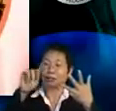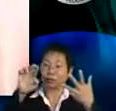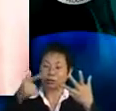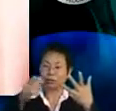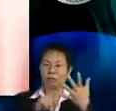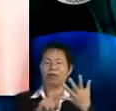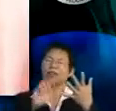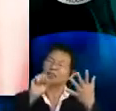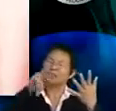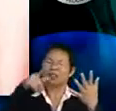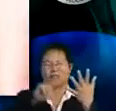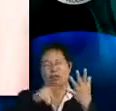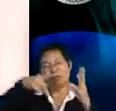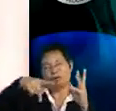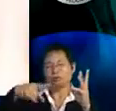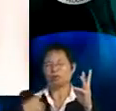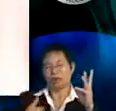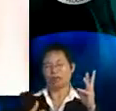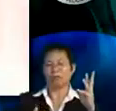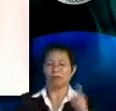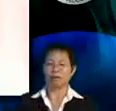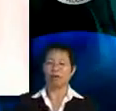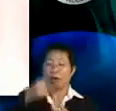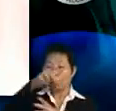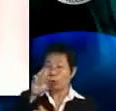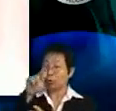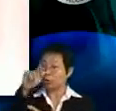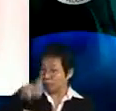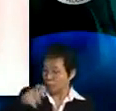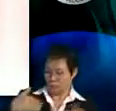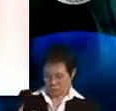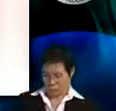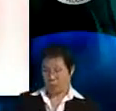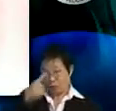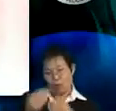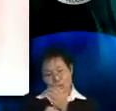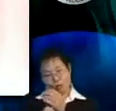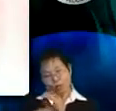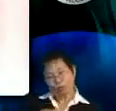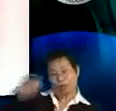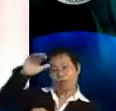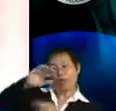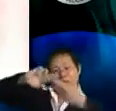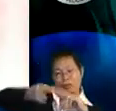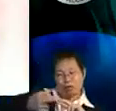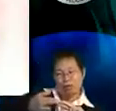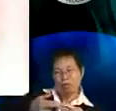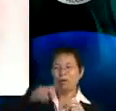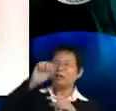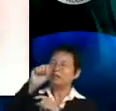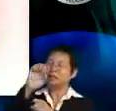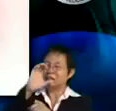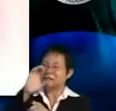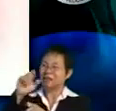phosphorus may also be present. Proteins are needed by the body for growth and repair of worn-out